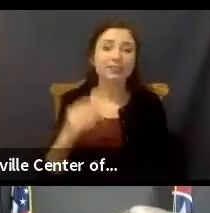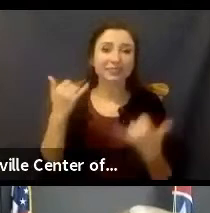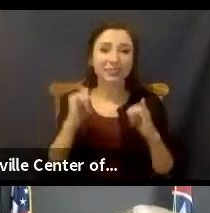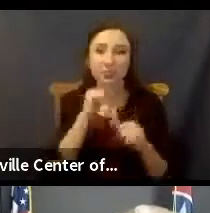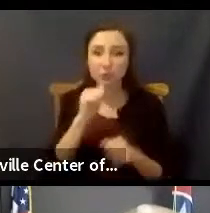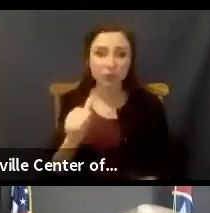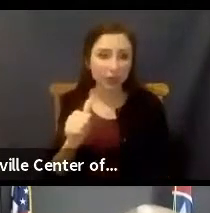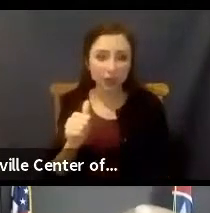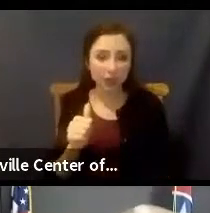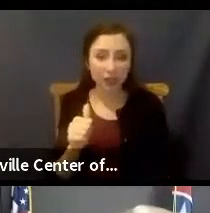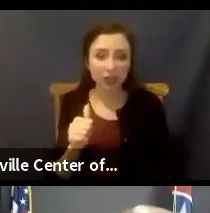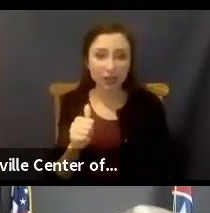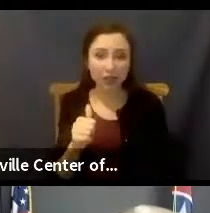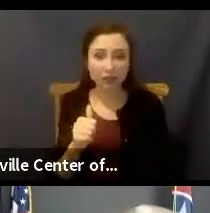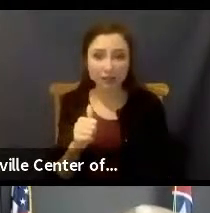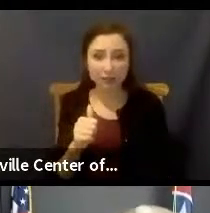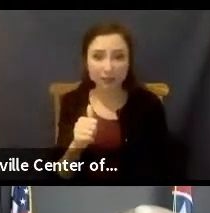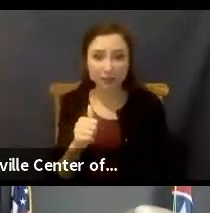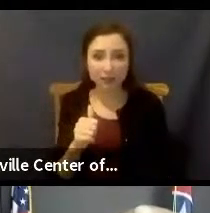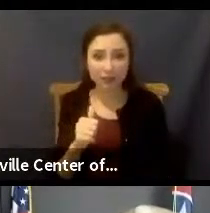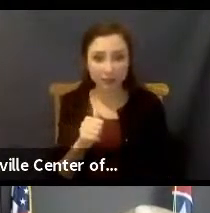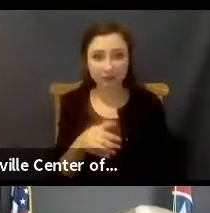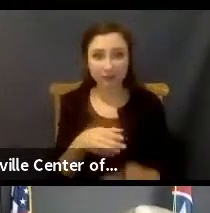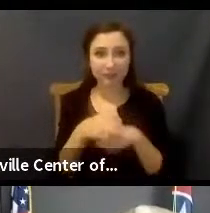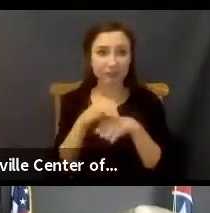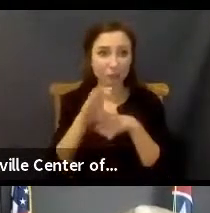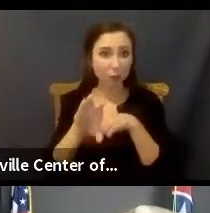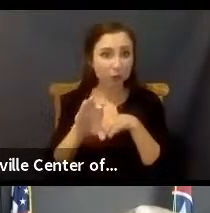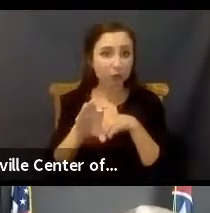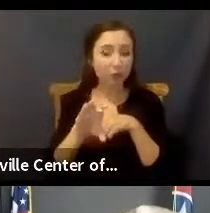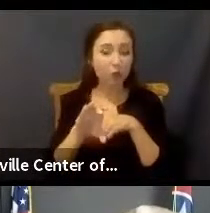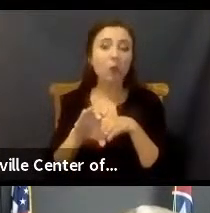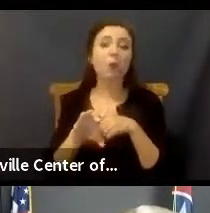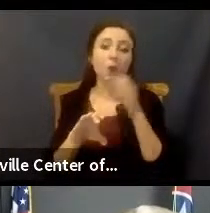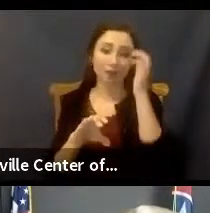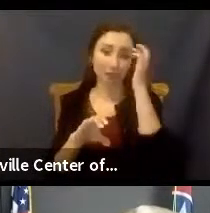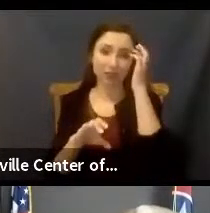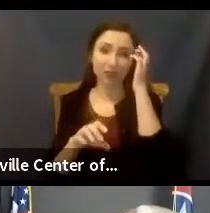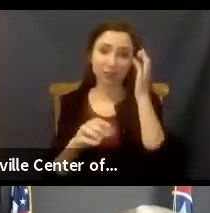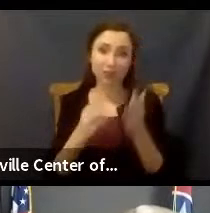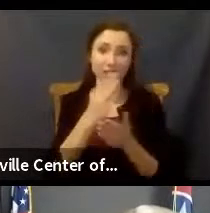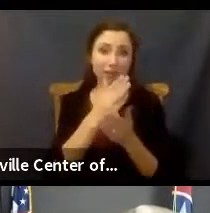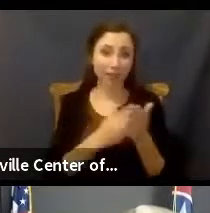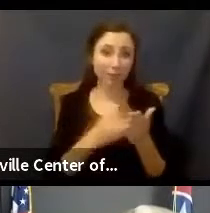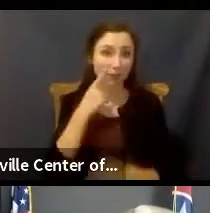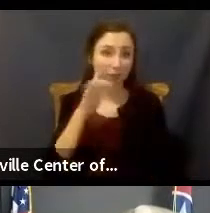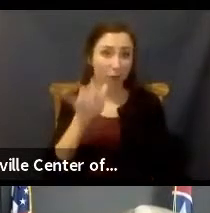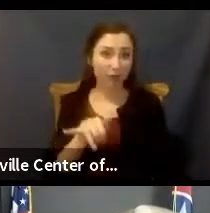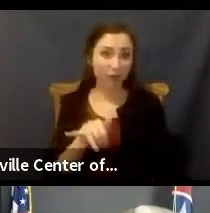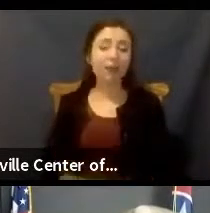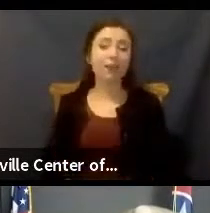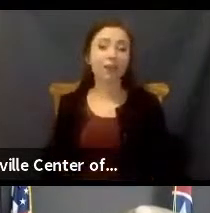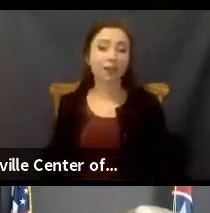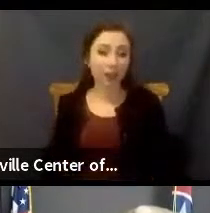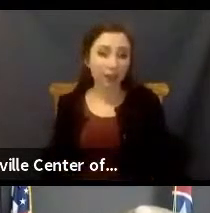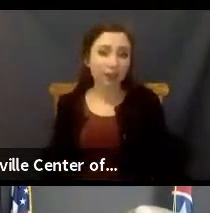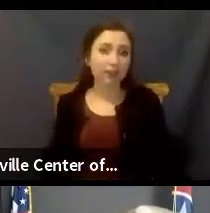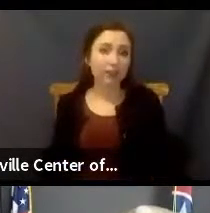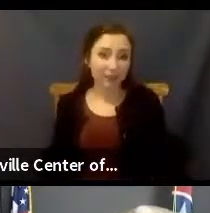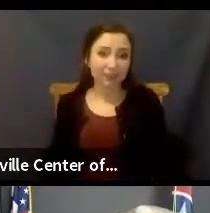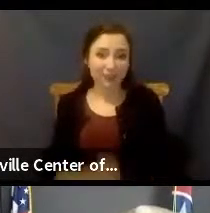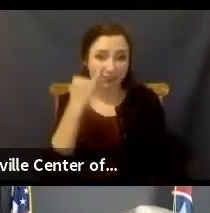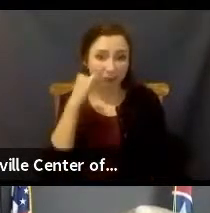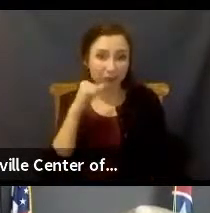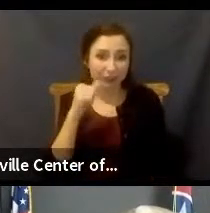not an enforceable element to that unless we were to take some sort of